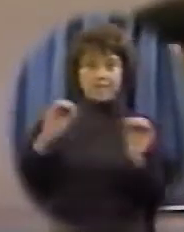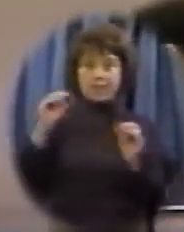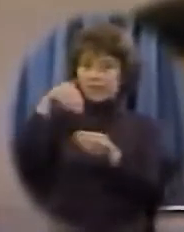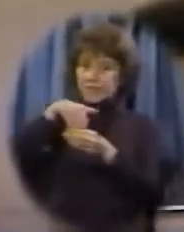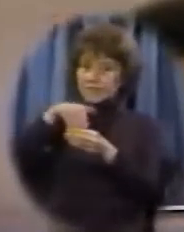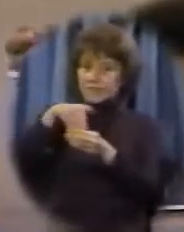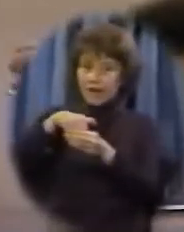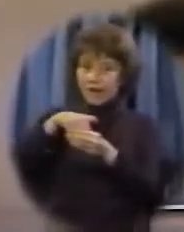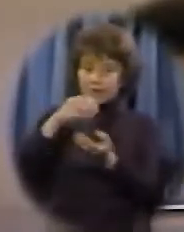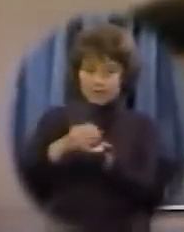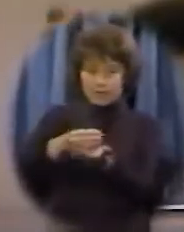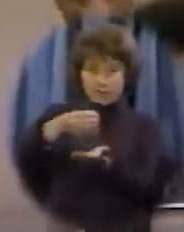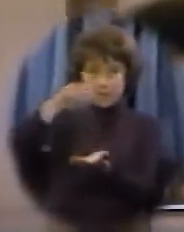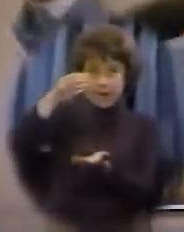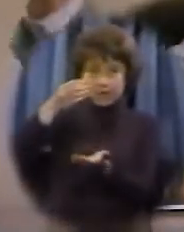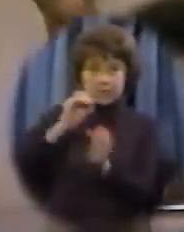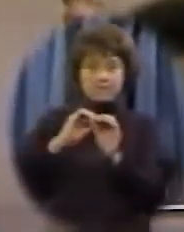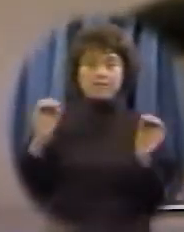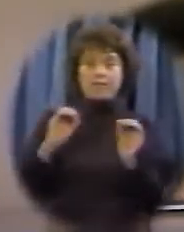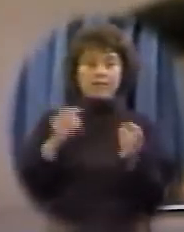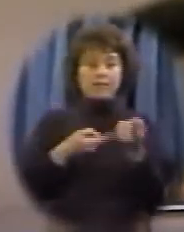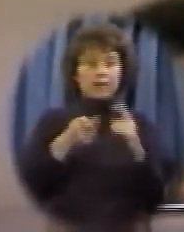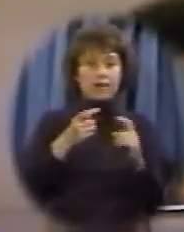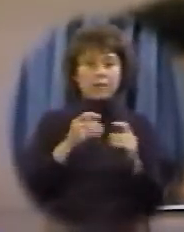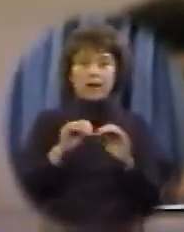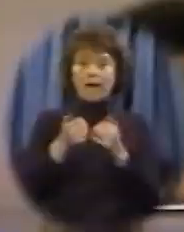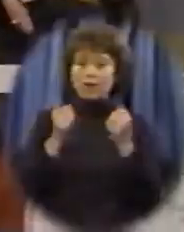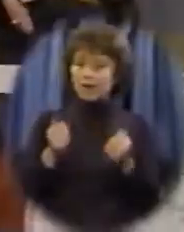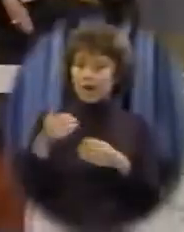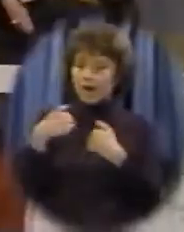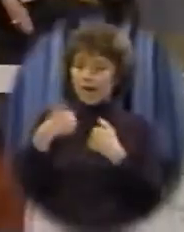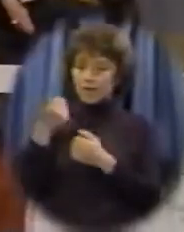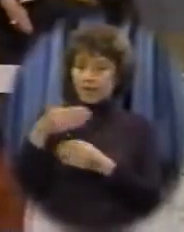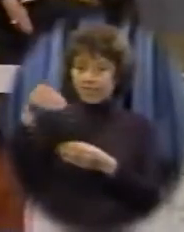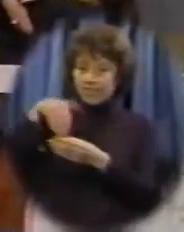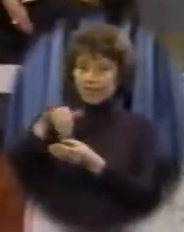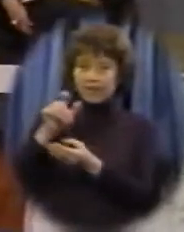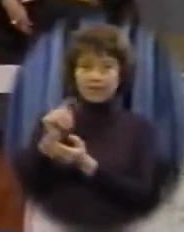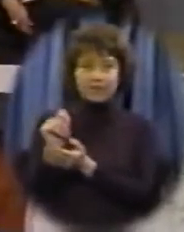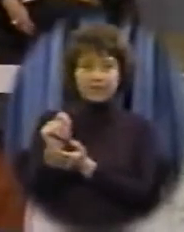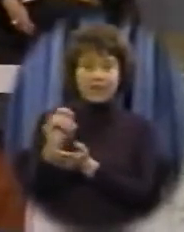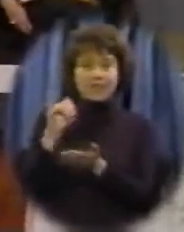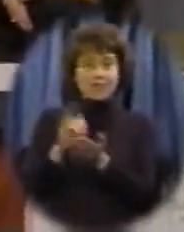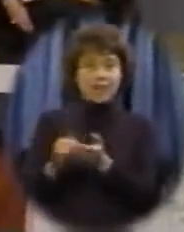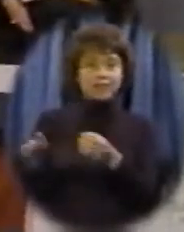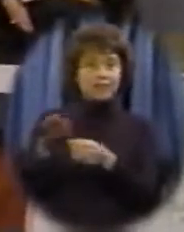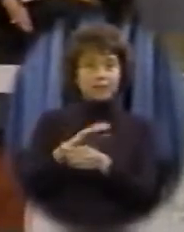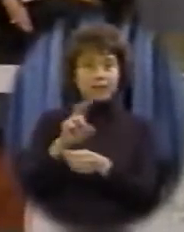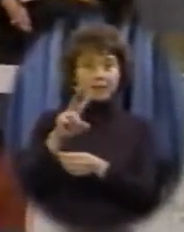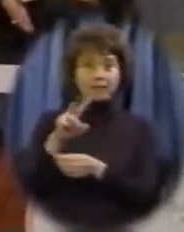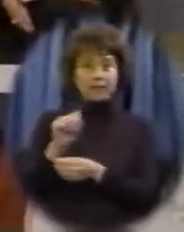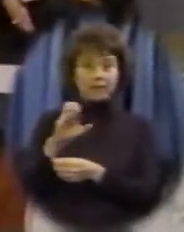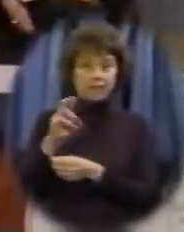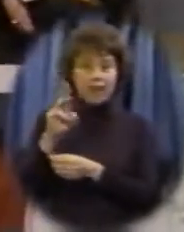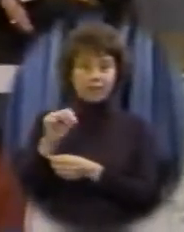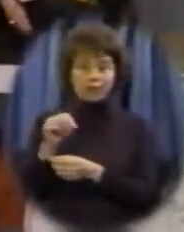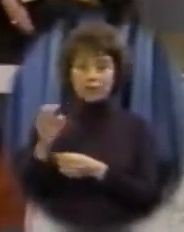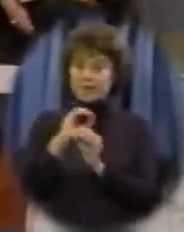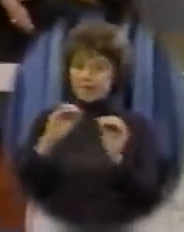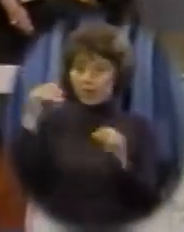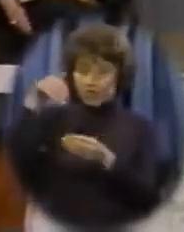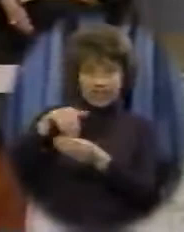get in it. From nothing, nothing could come. How would anything ever be in it? That's what we call a complete vacuum. Nothing in it and nothing can